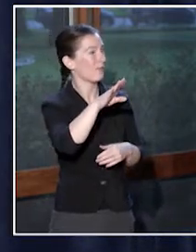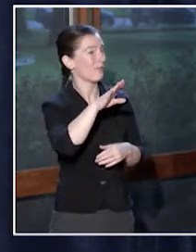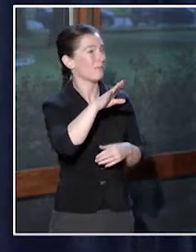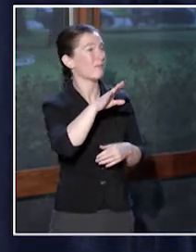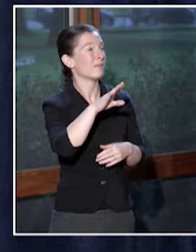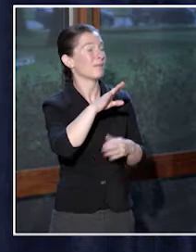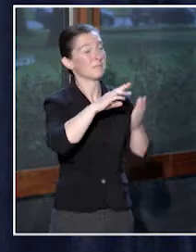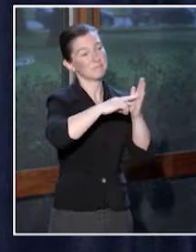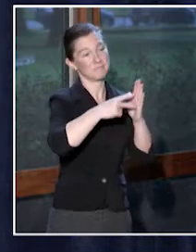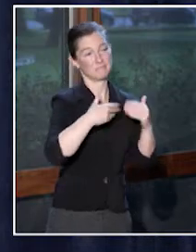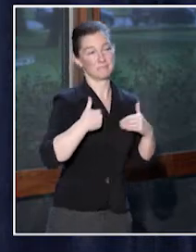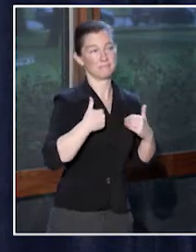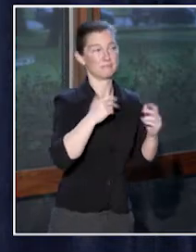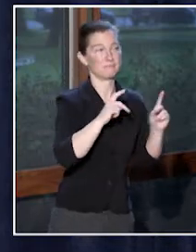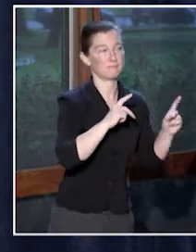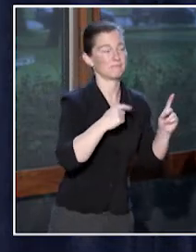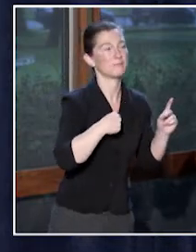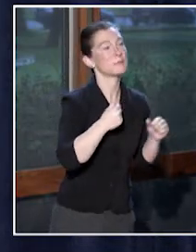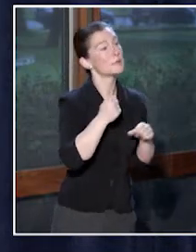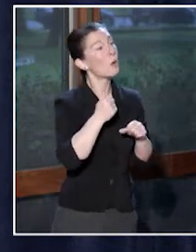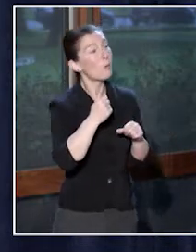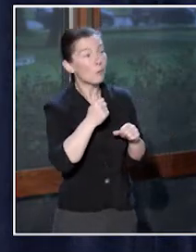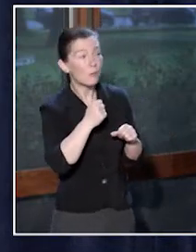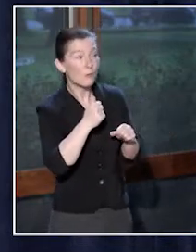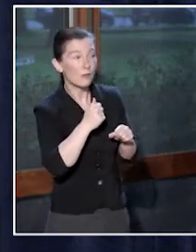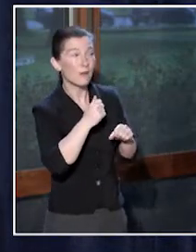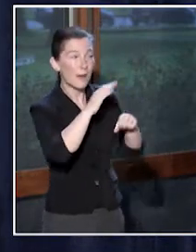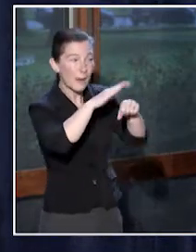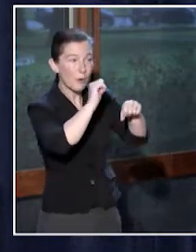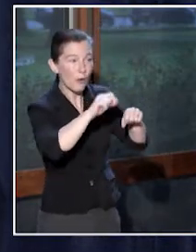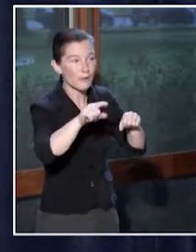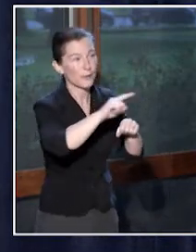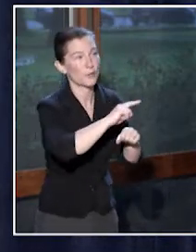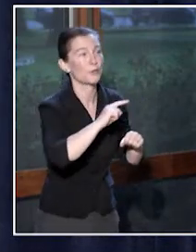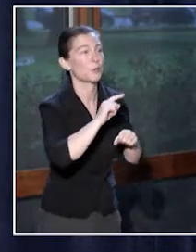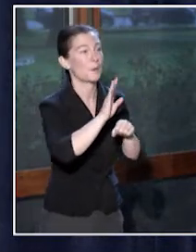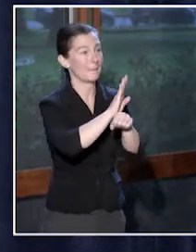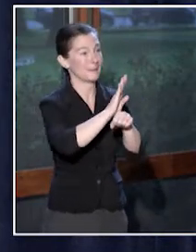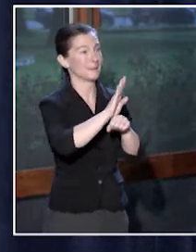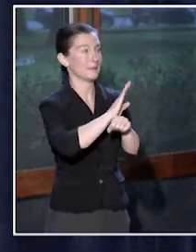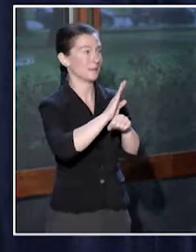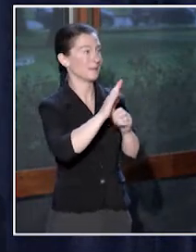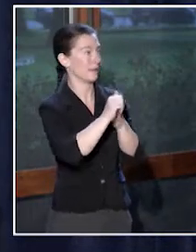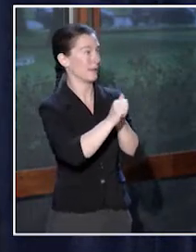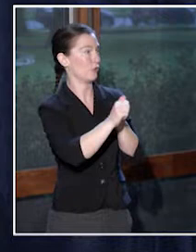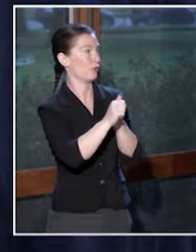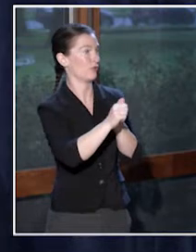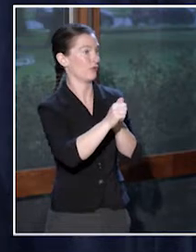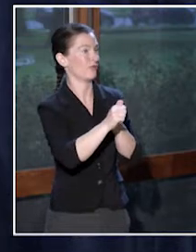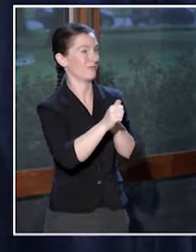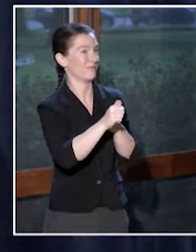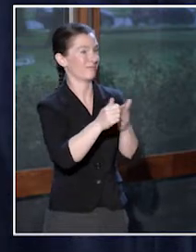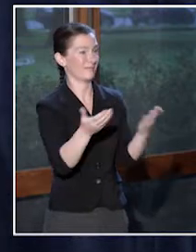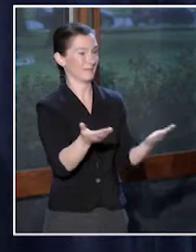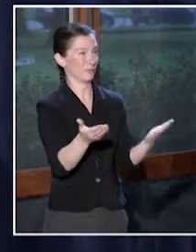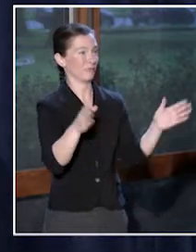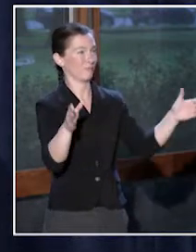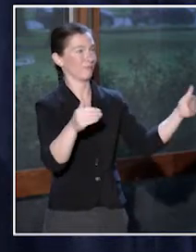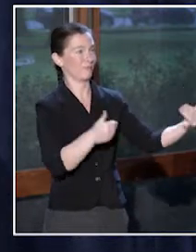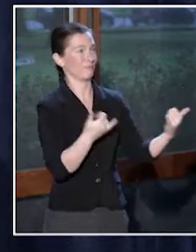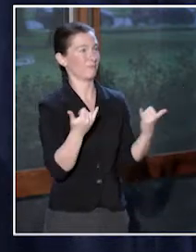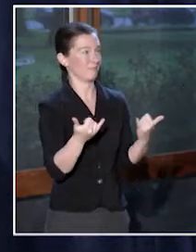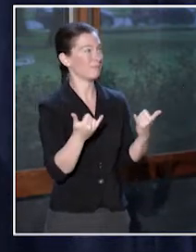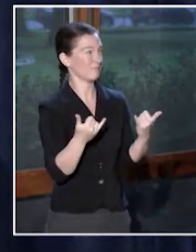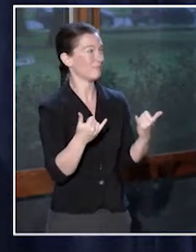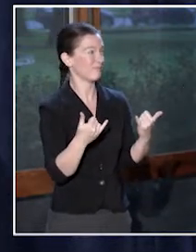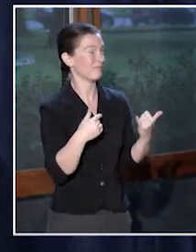here, and I see a lot of business representatives in this room. I am calling you and calling on you to go